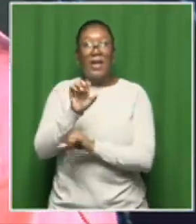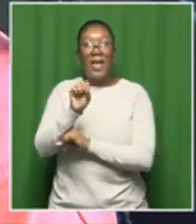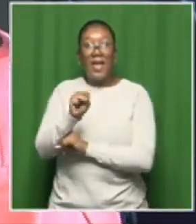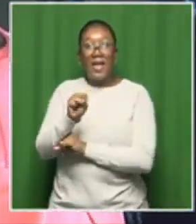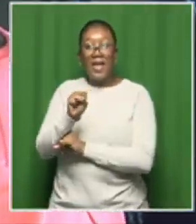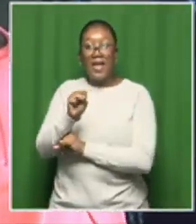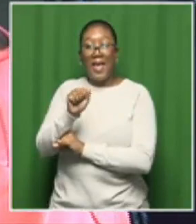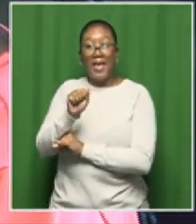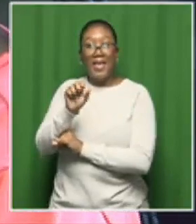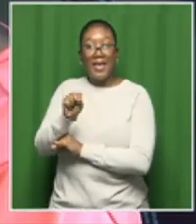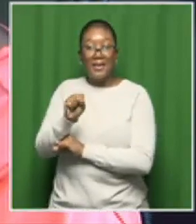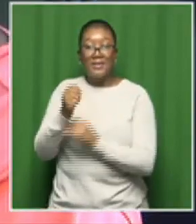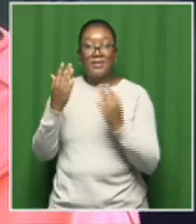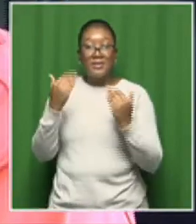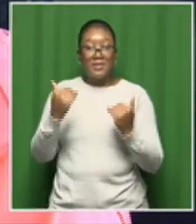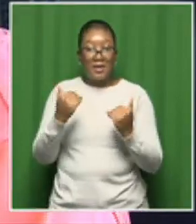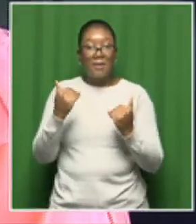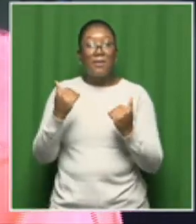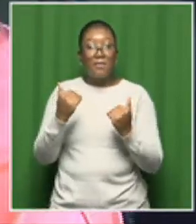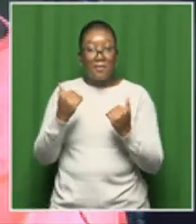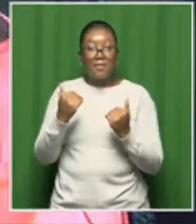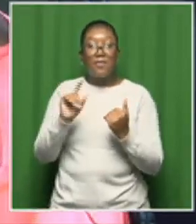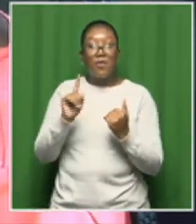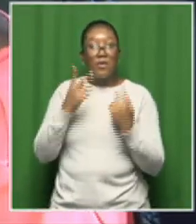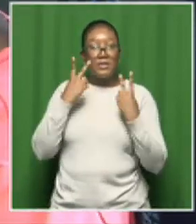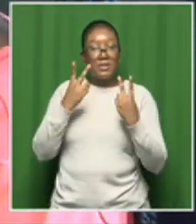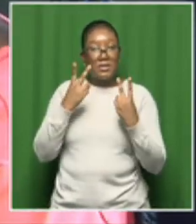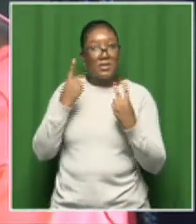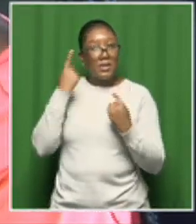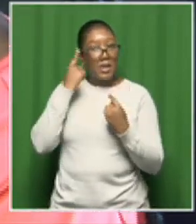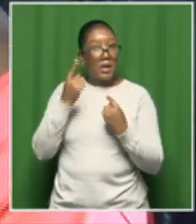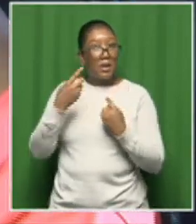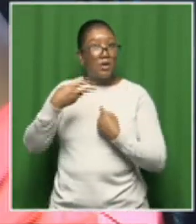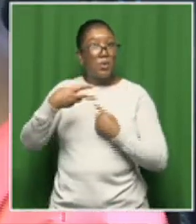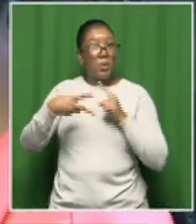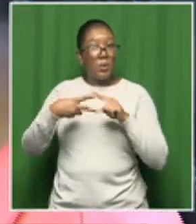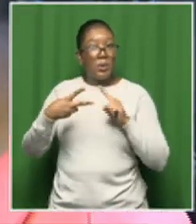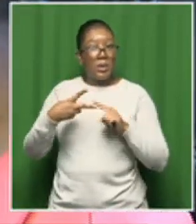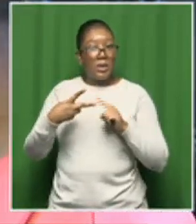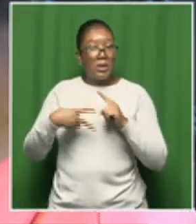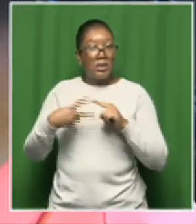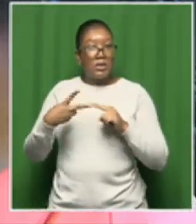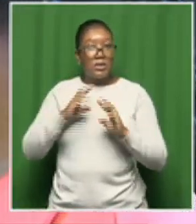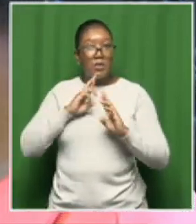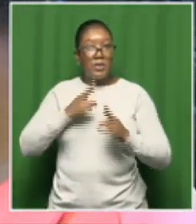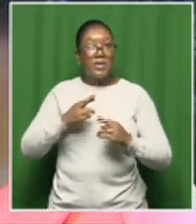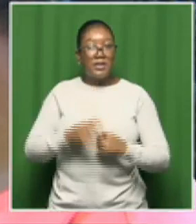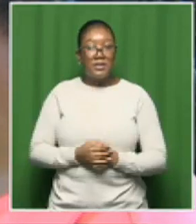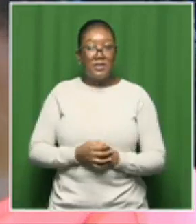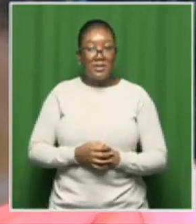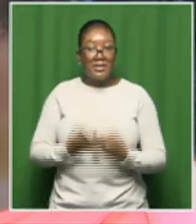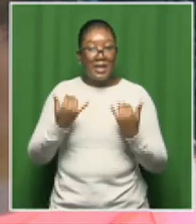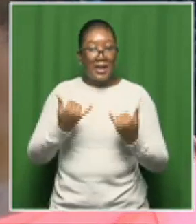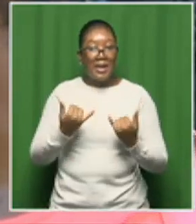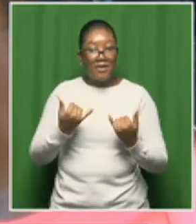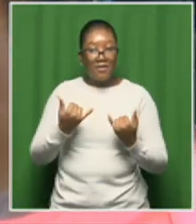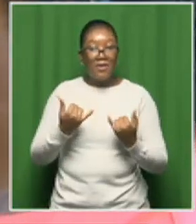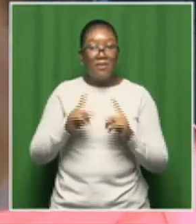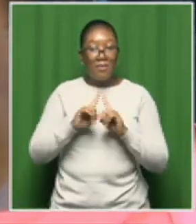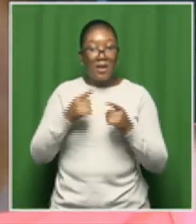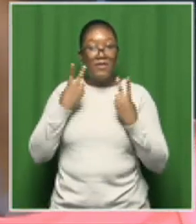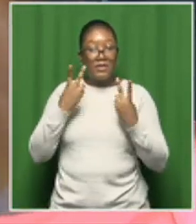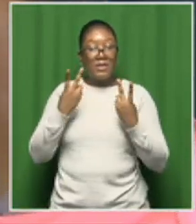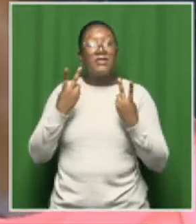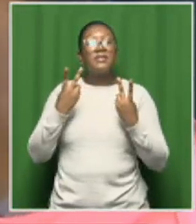Pirates securing a 2-1 victory over Sierra Belouizdad. What do you make of those results? Well, yeah, obviously contrasting fortunes. For Pirates,